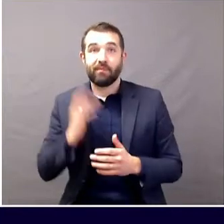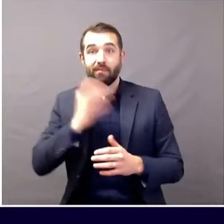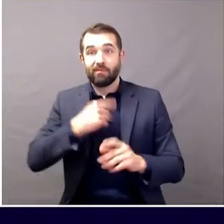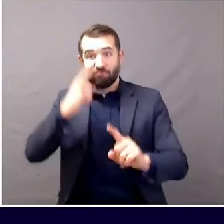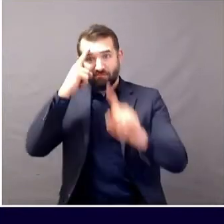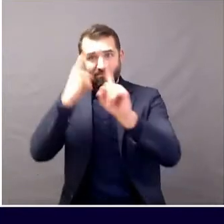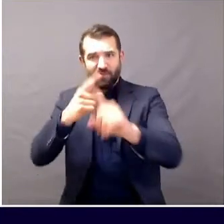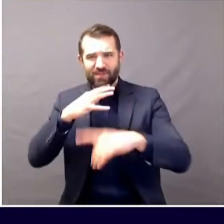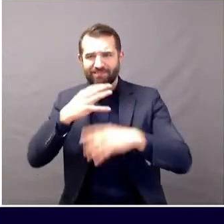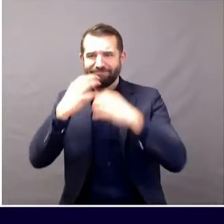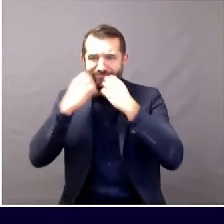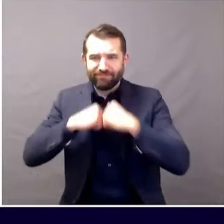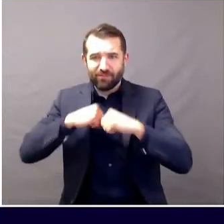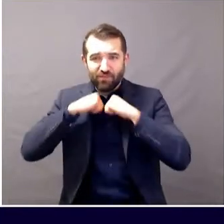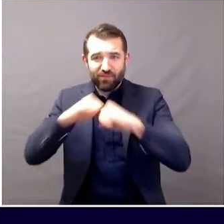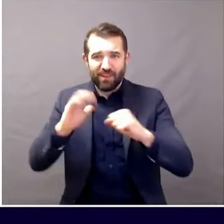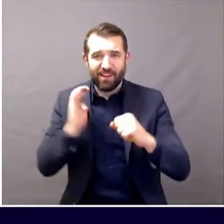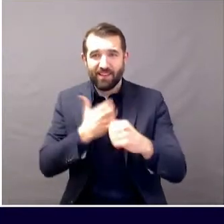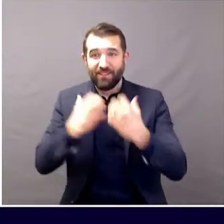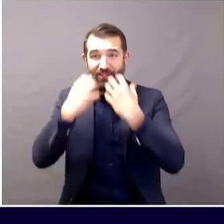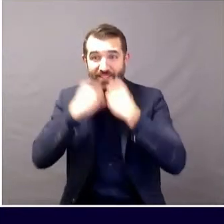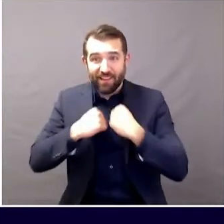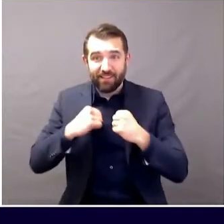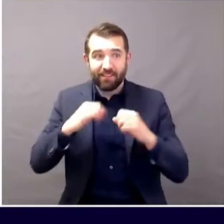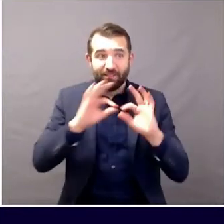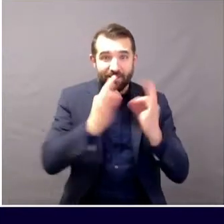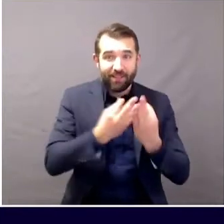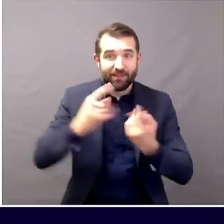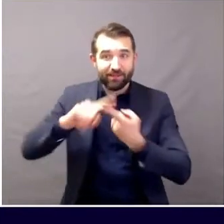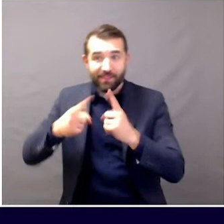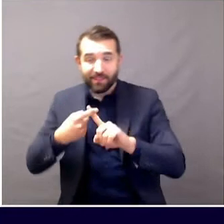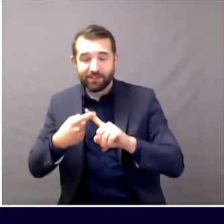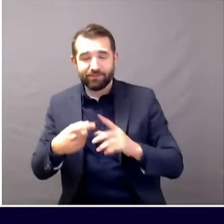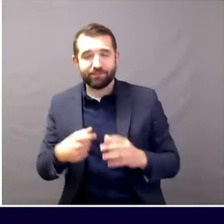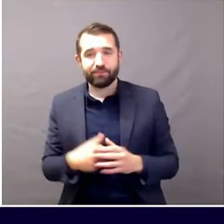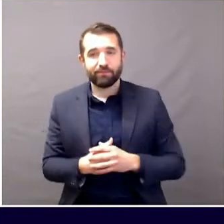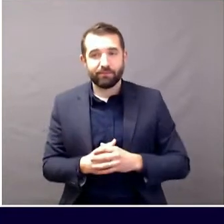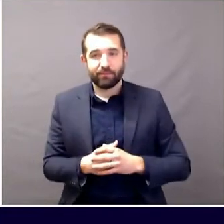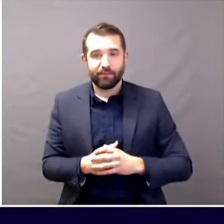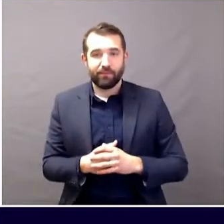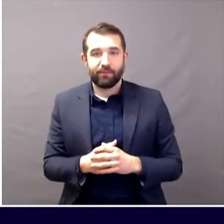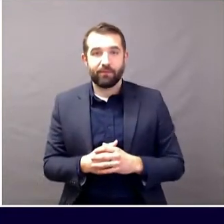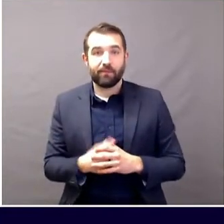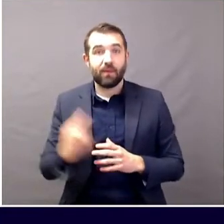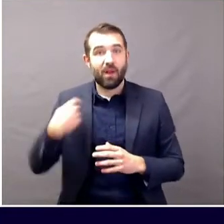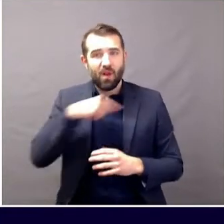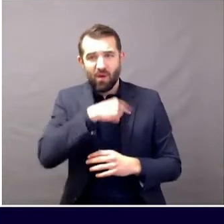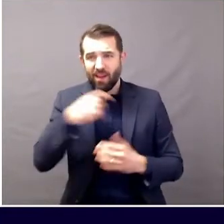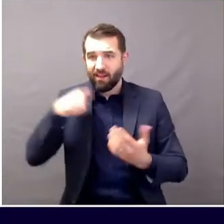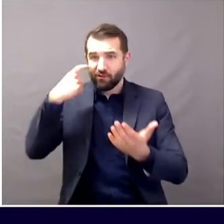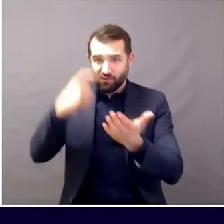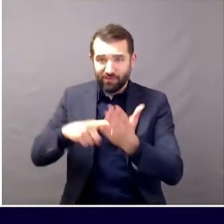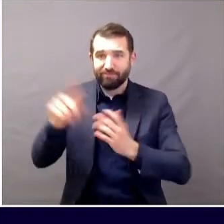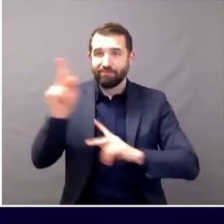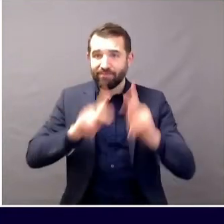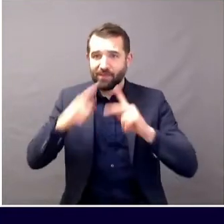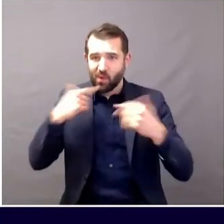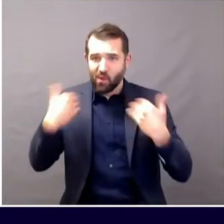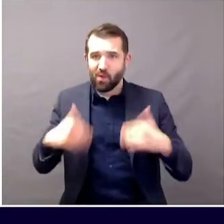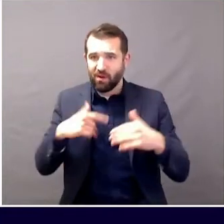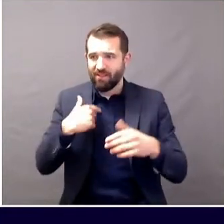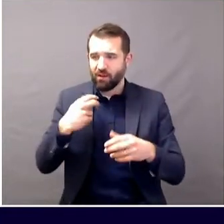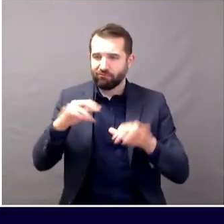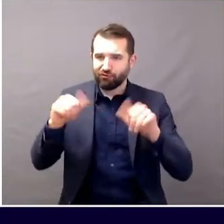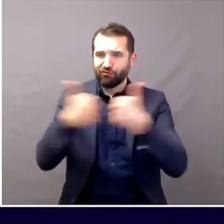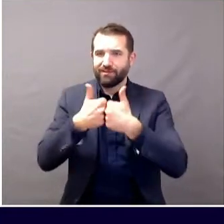be experiencing a decreased sense of well-being, difficulty coping or getting along with others, disrupted sleep or